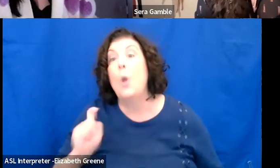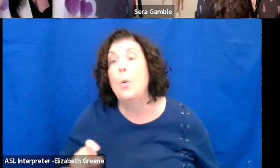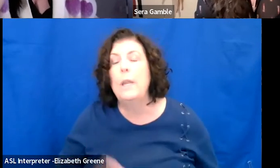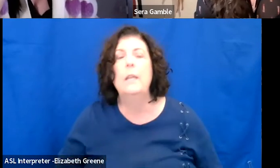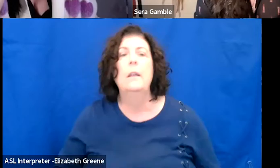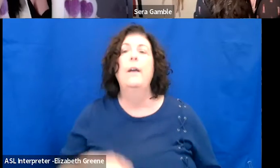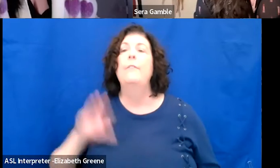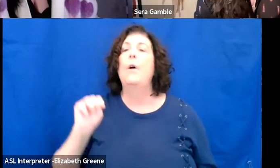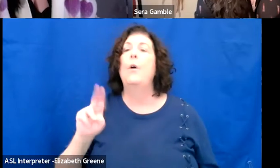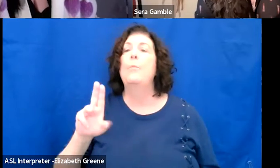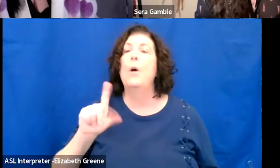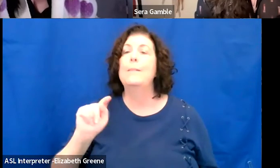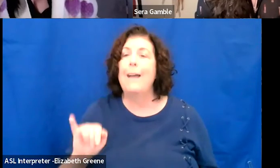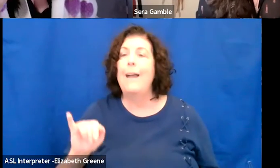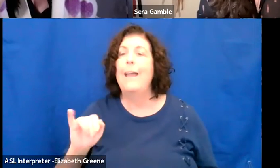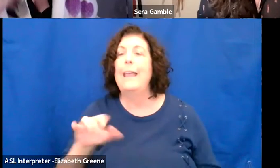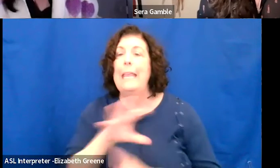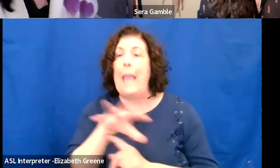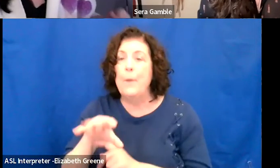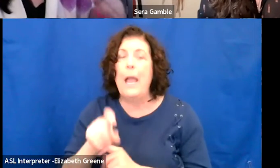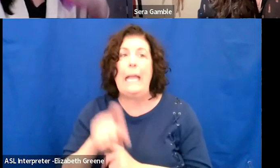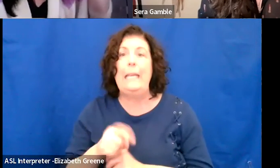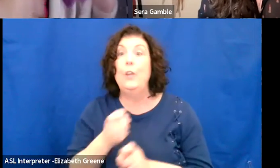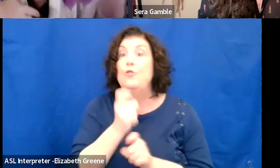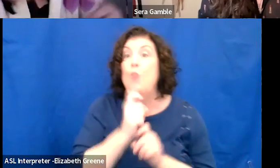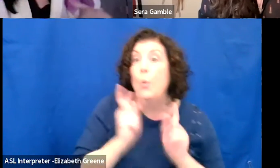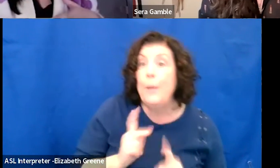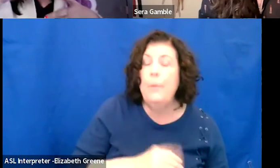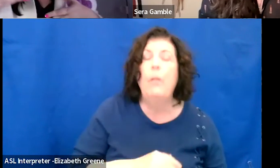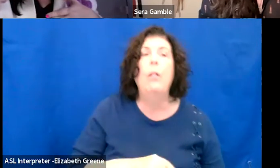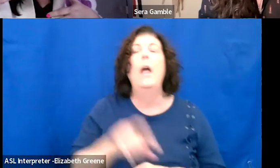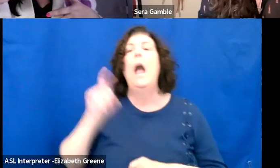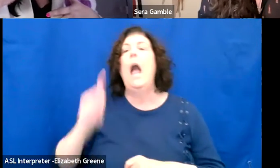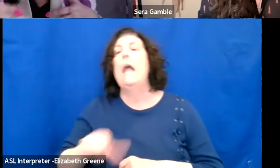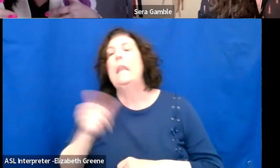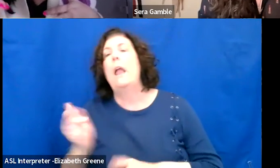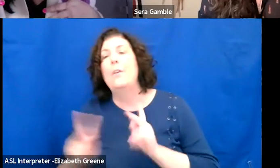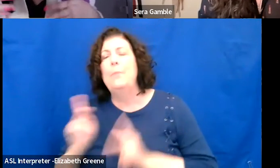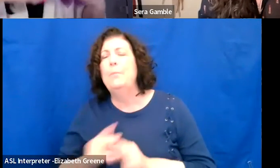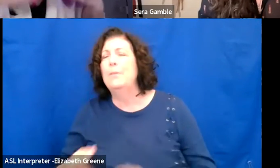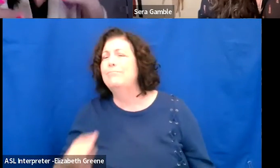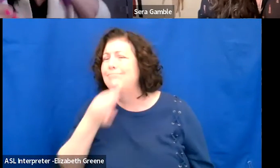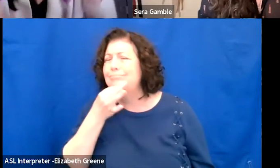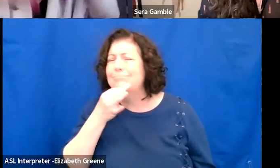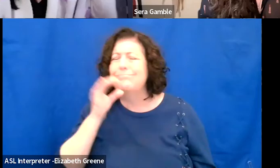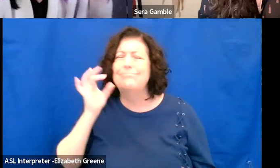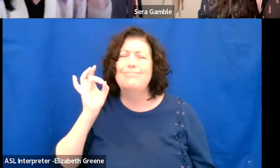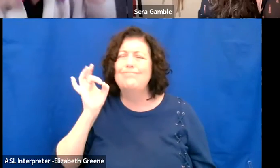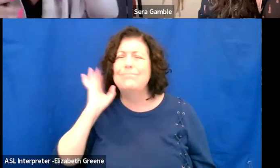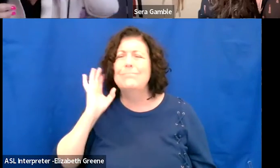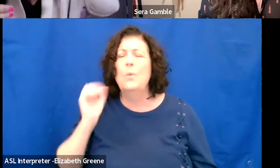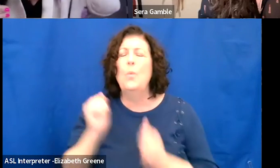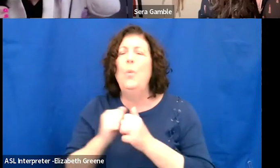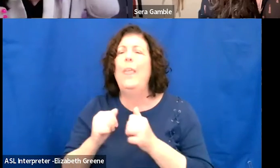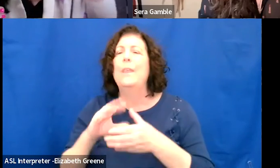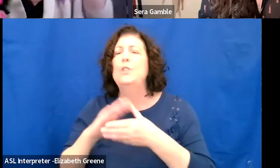some people that can just crush story breaking. So when I'm off, they can keep the room going with story breaking. And then it depends on the show. For With Love, I was